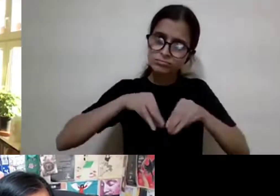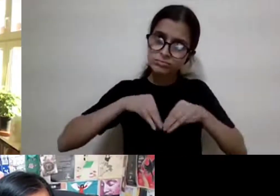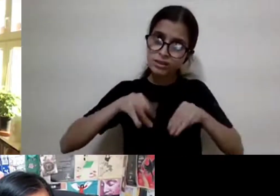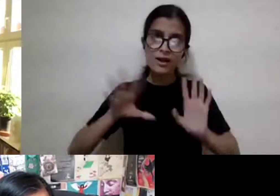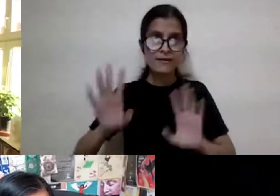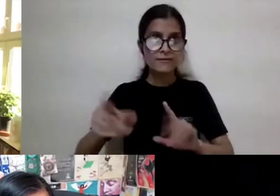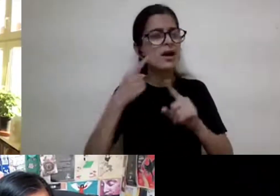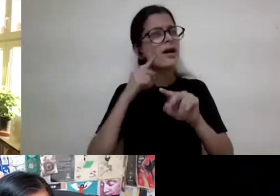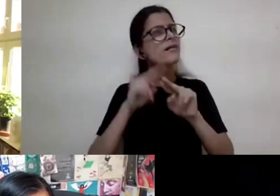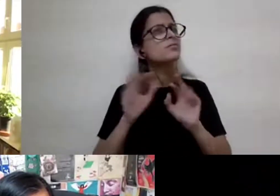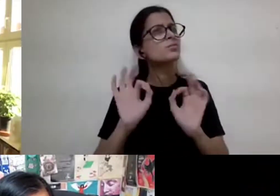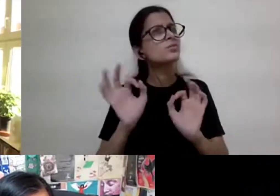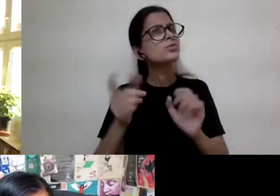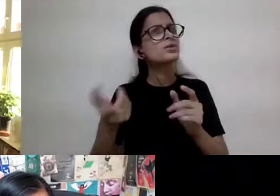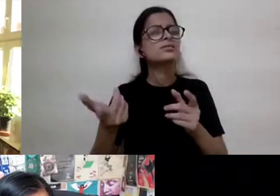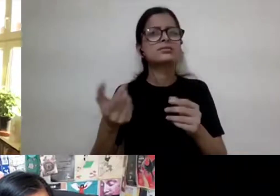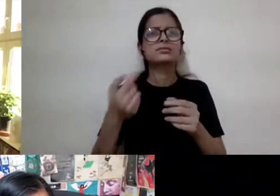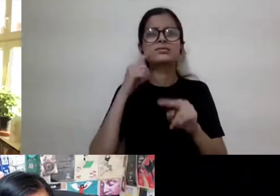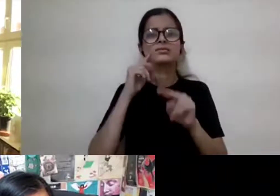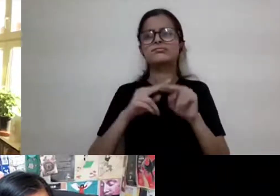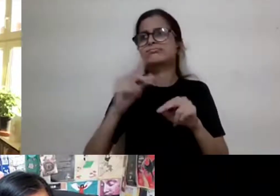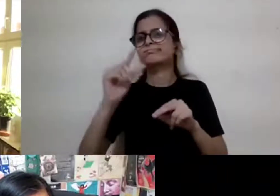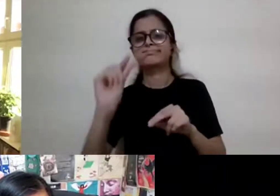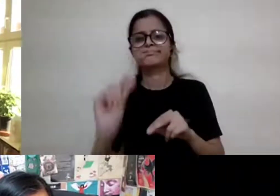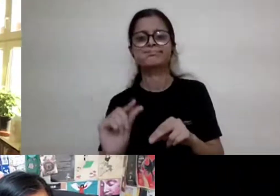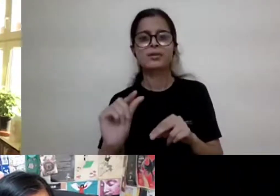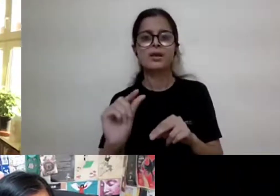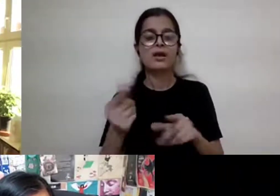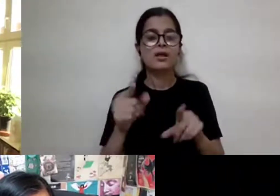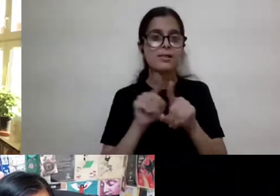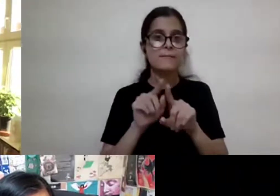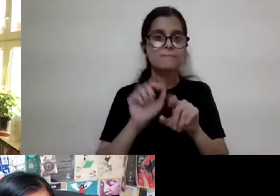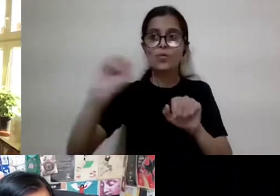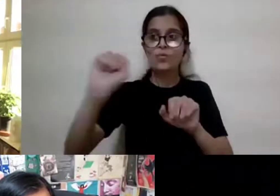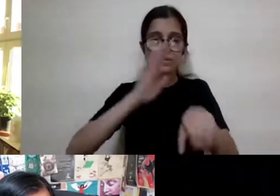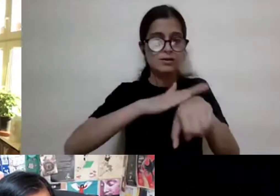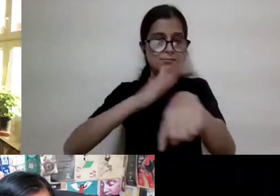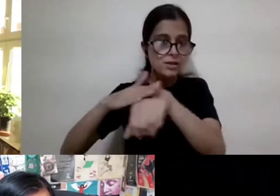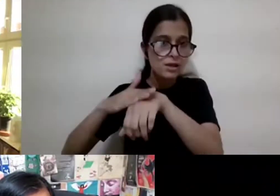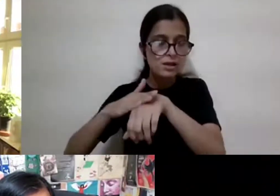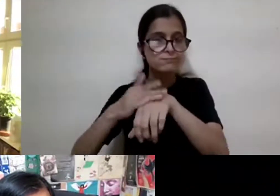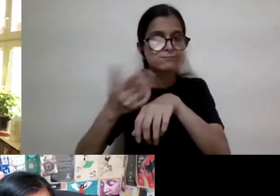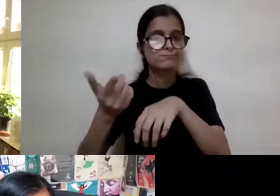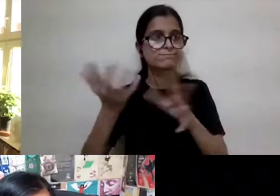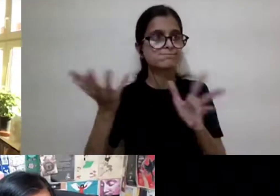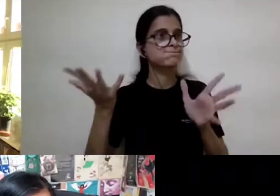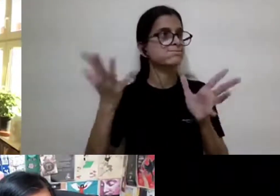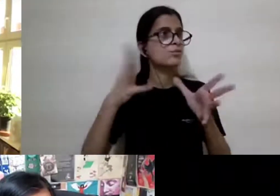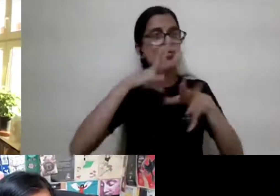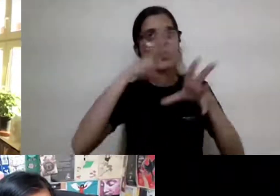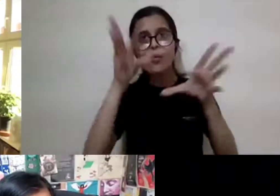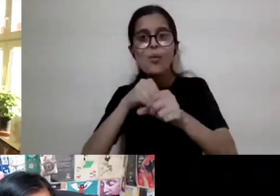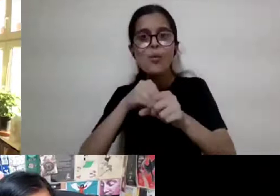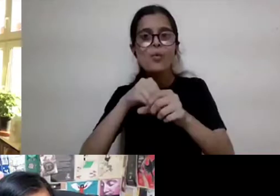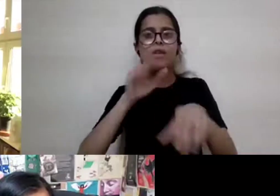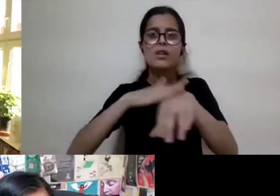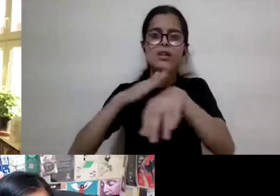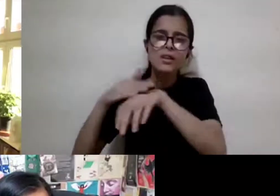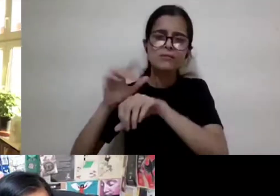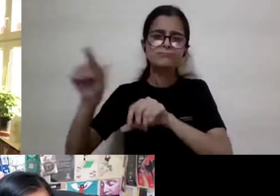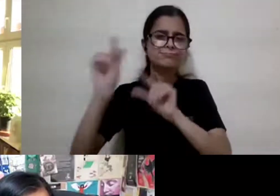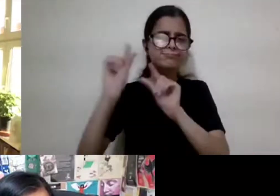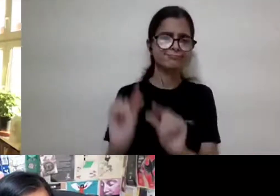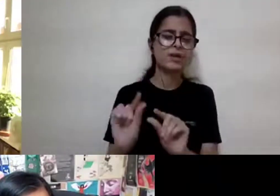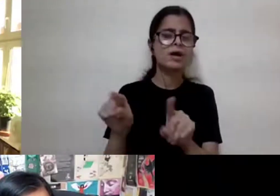not so, then somehow it is reducing their experience, their whole experience, getting their whole experience. And